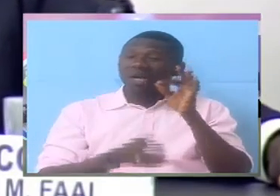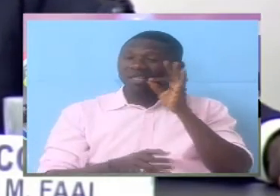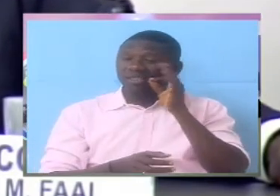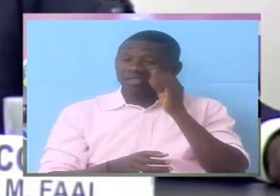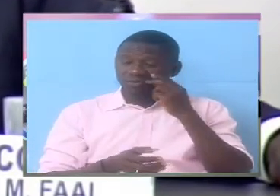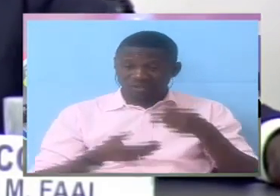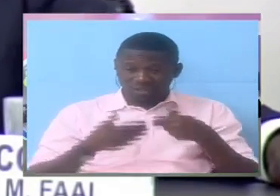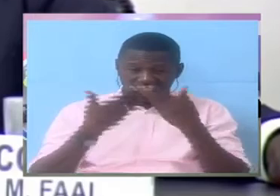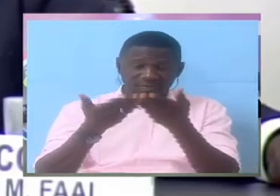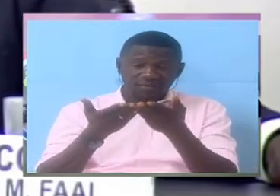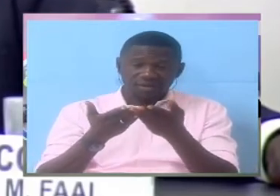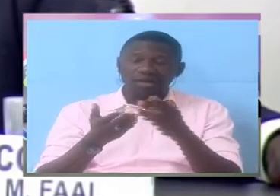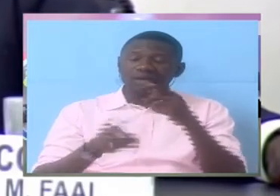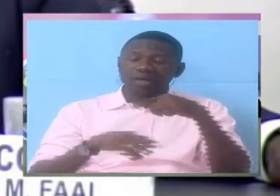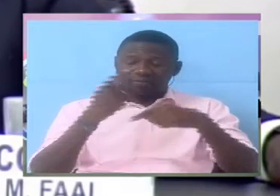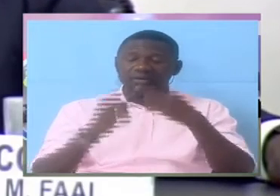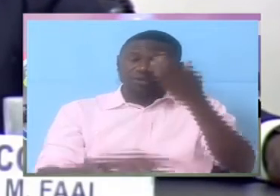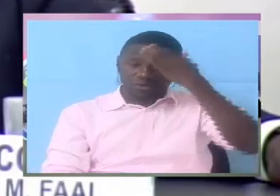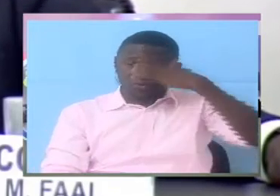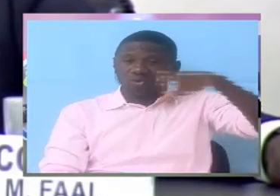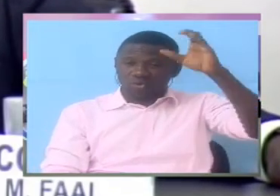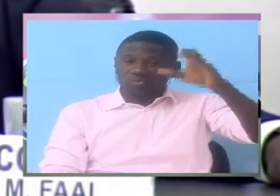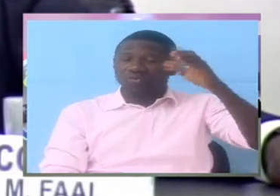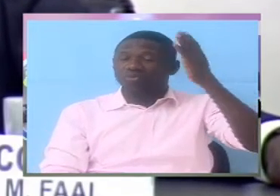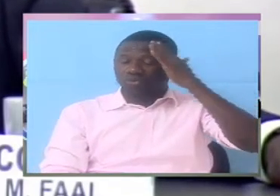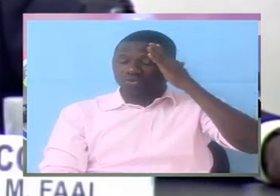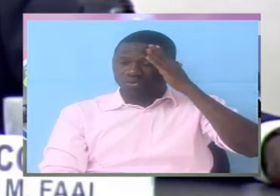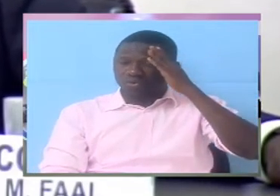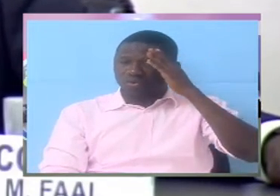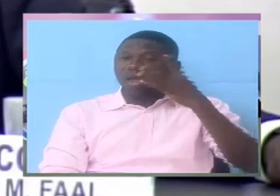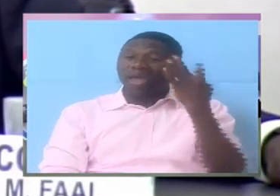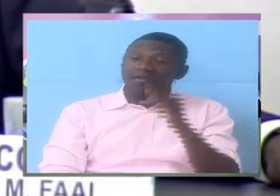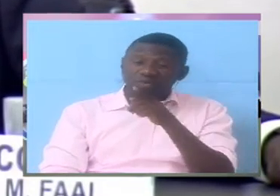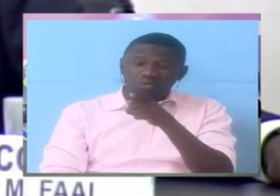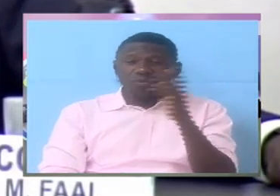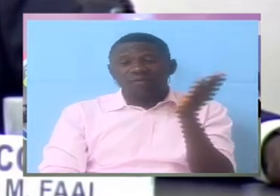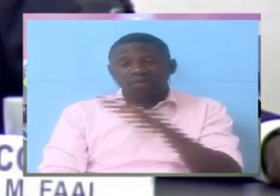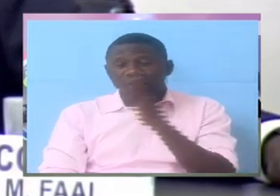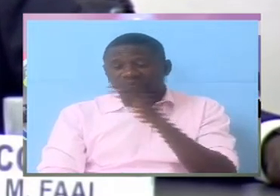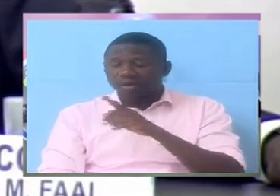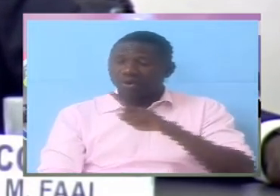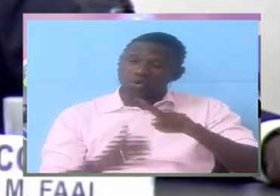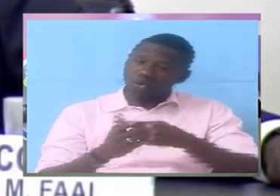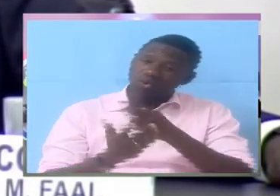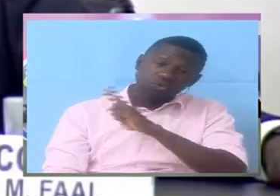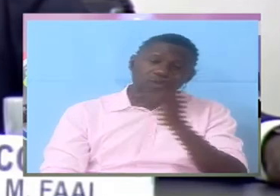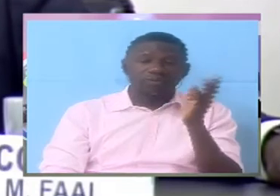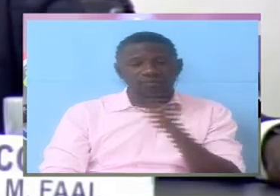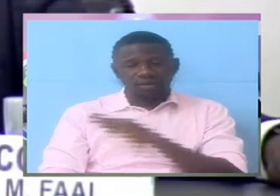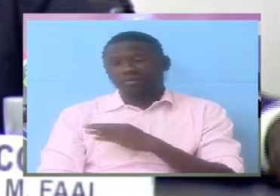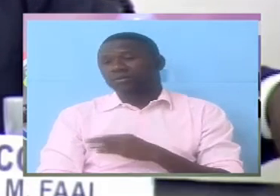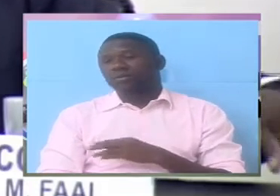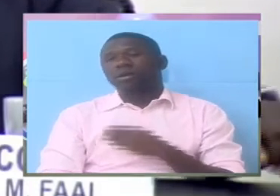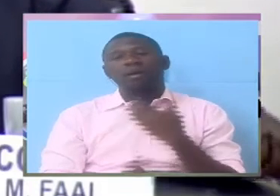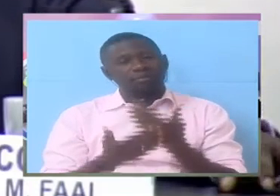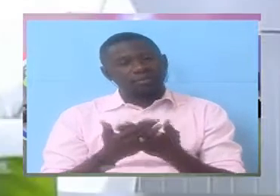noted, and the commission would determine whether you are lying or not. Speak the truth. Was he beaten by your